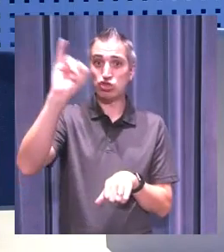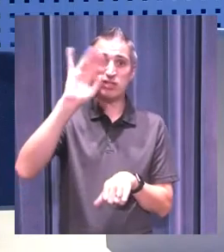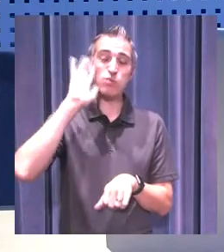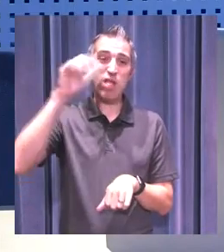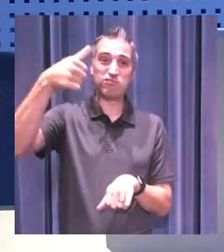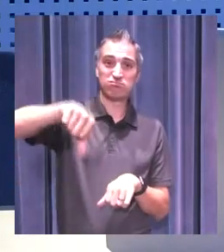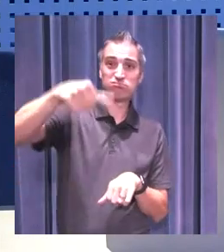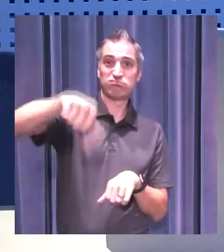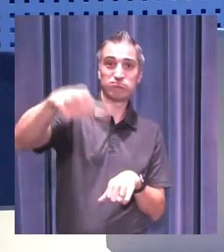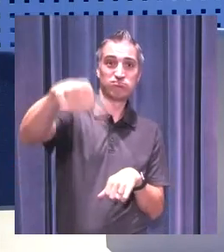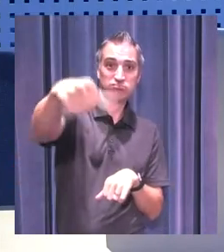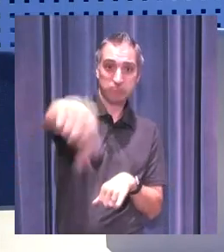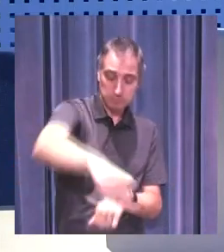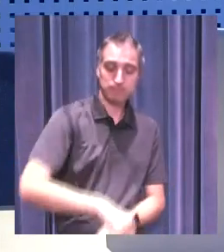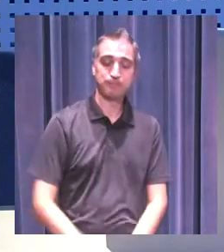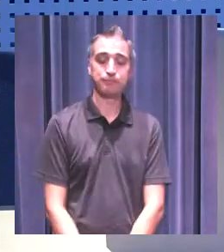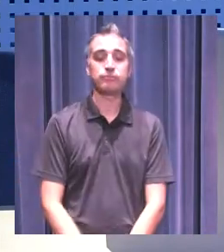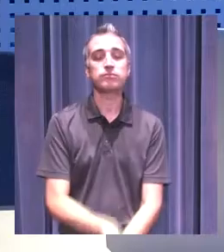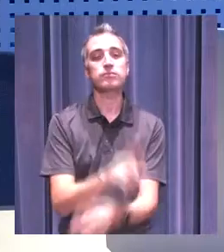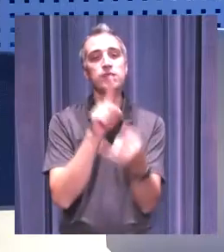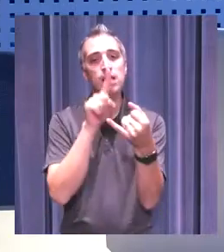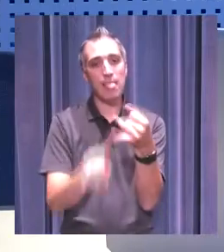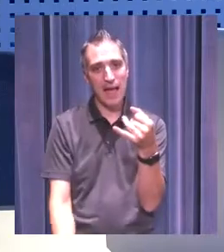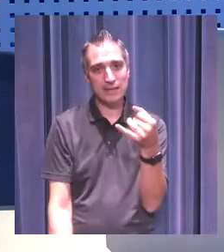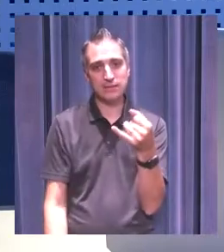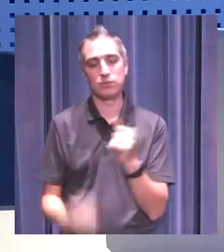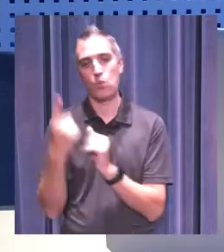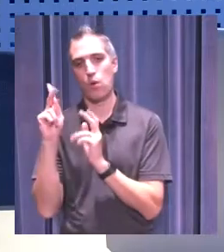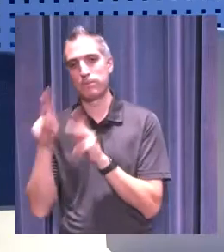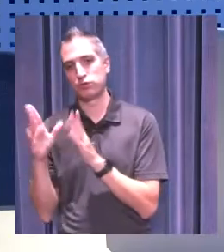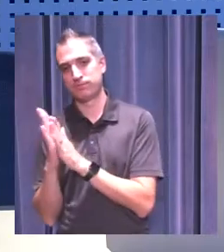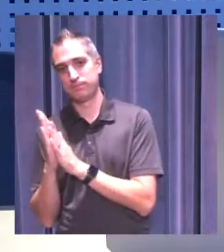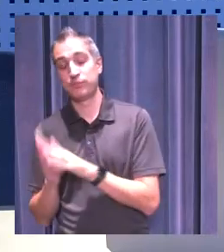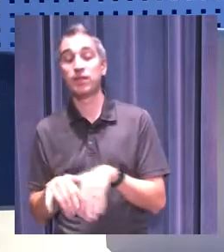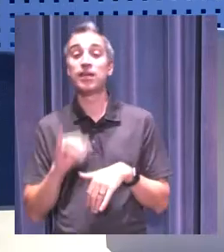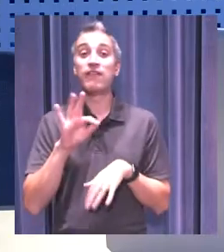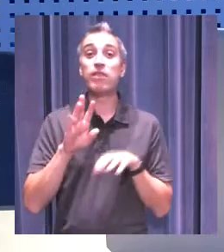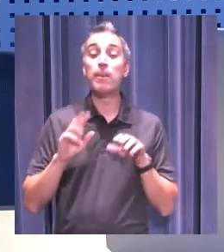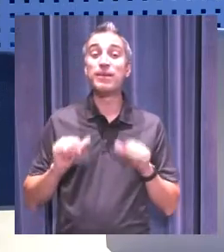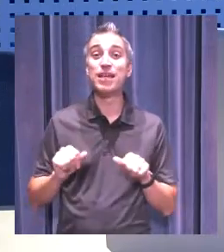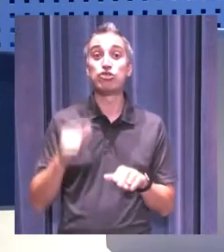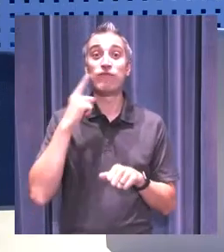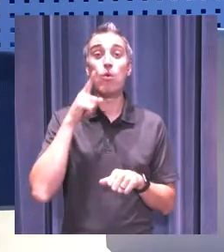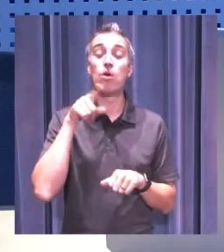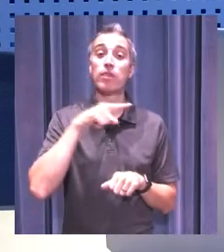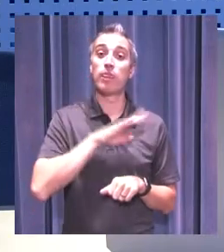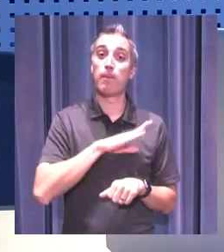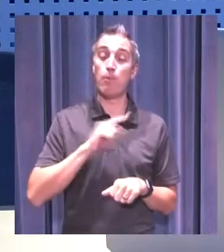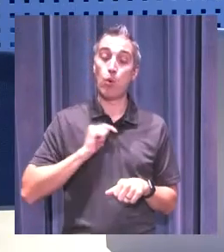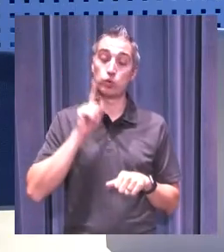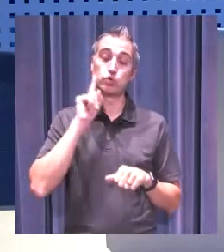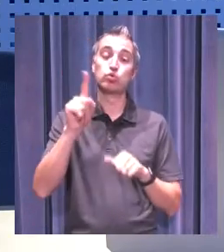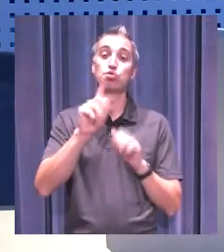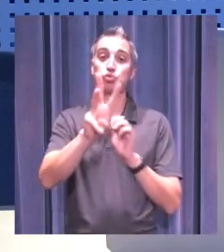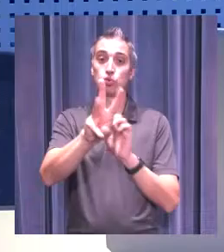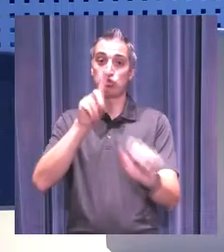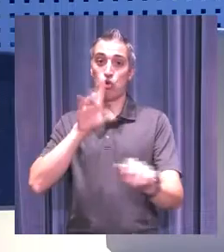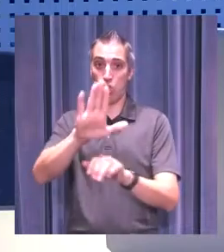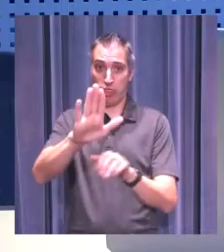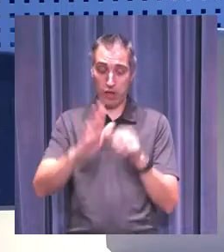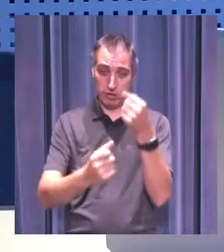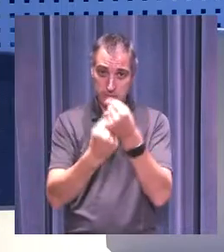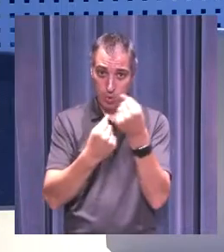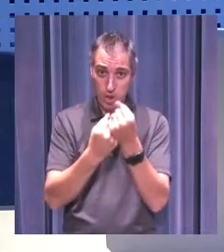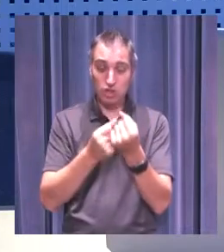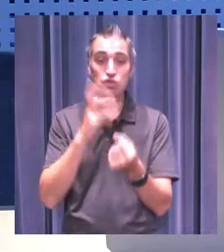underwriter's insurance? Lastly, if there's a potential for this board to retract their decision made at the June 24th meeting